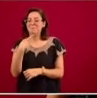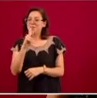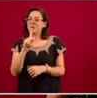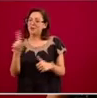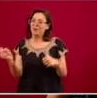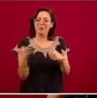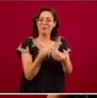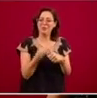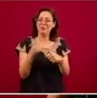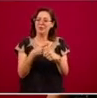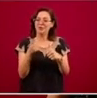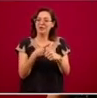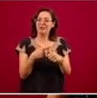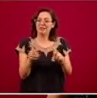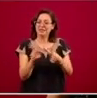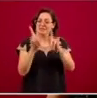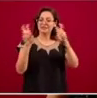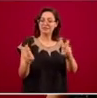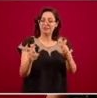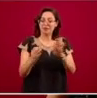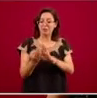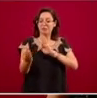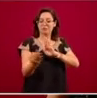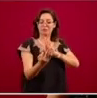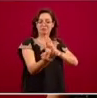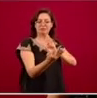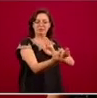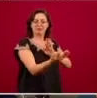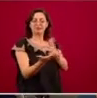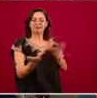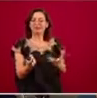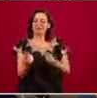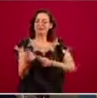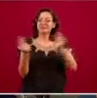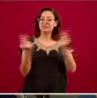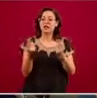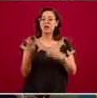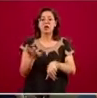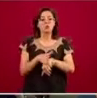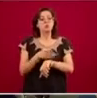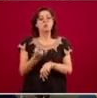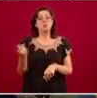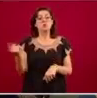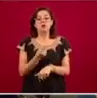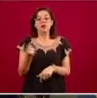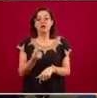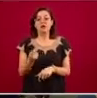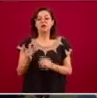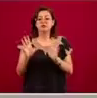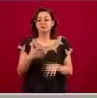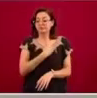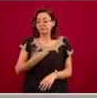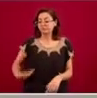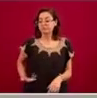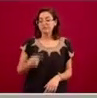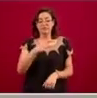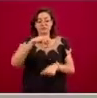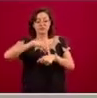And the measures that have been adopted by the government are precisely thinking of